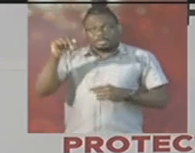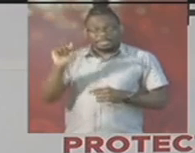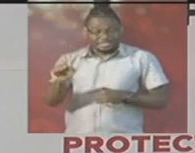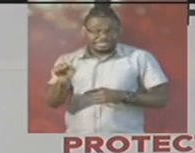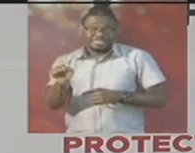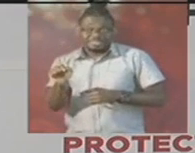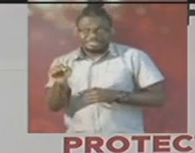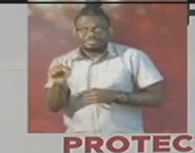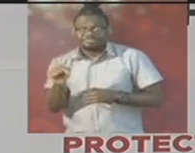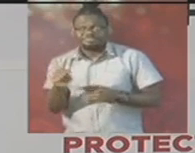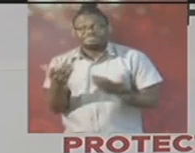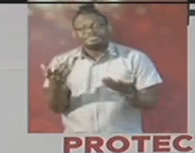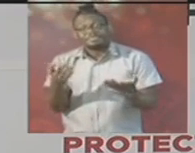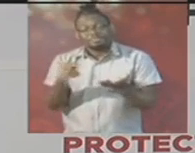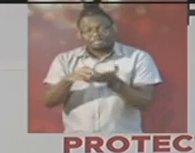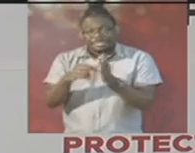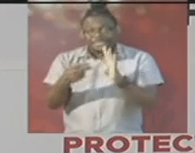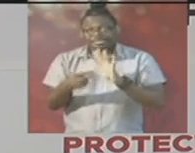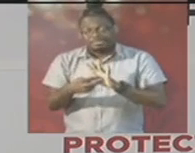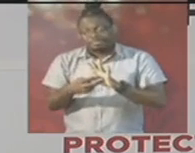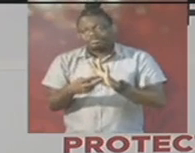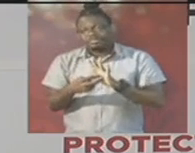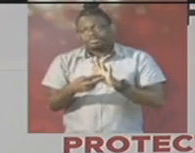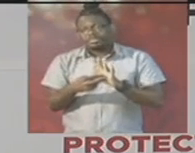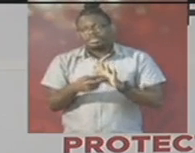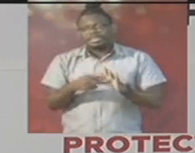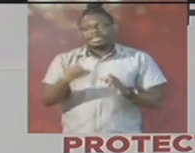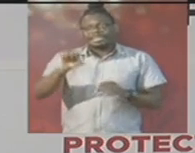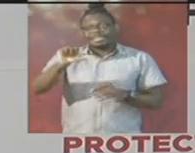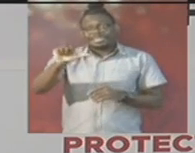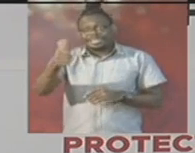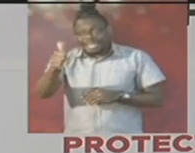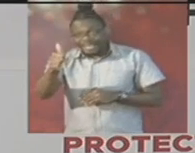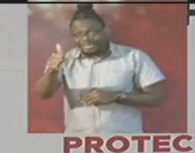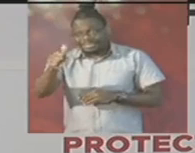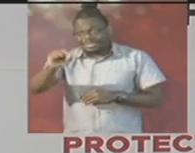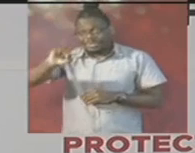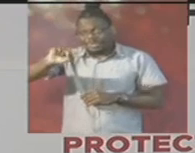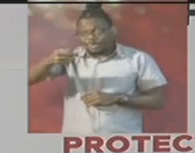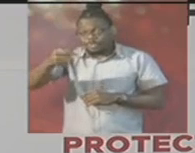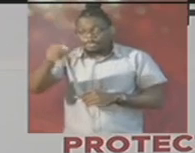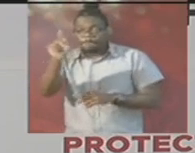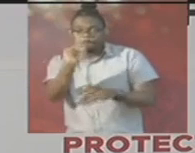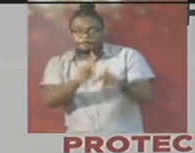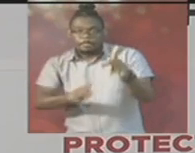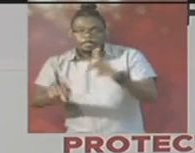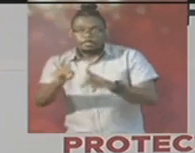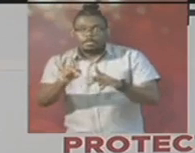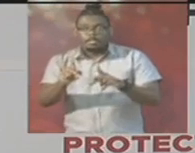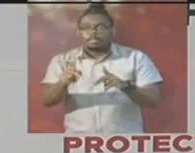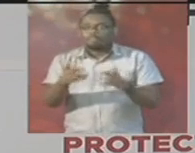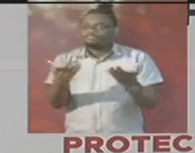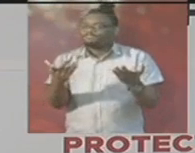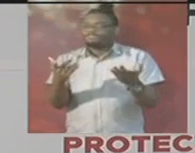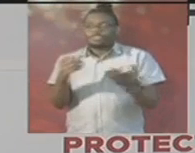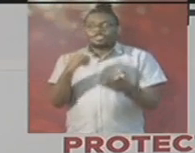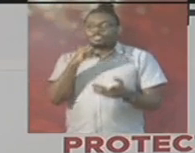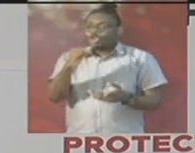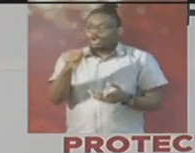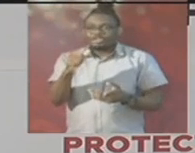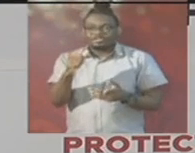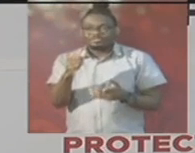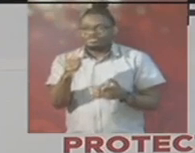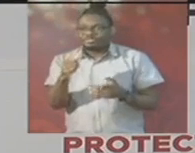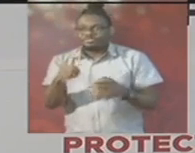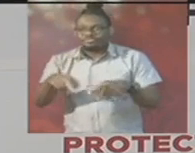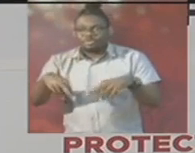of taking a few tens of thousands of persons off the transportation grid